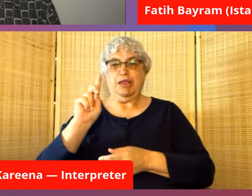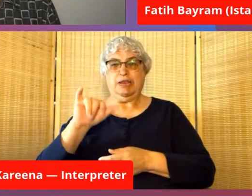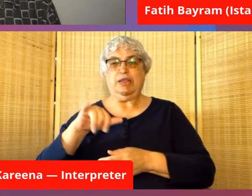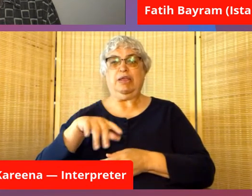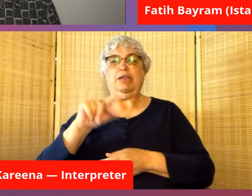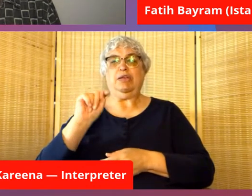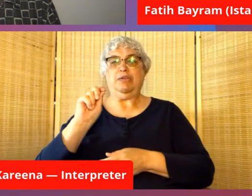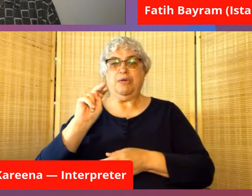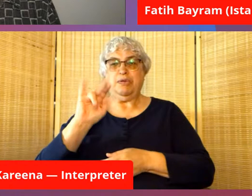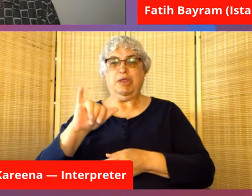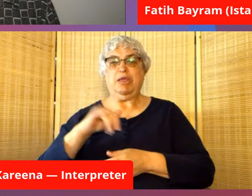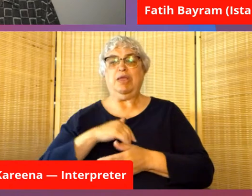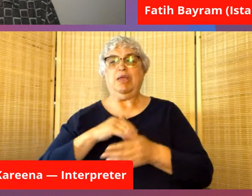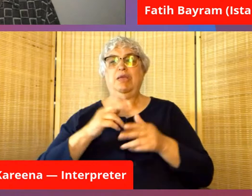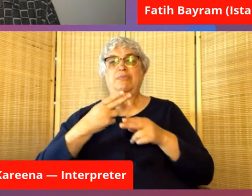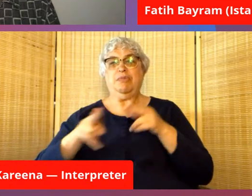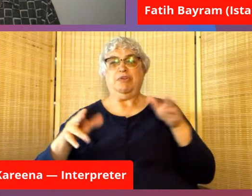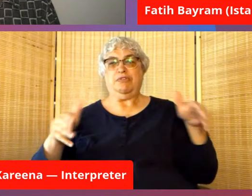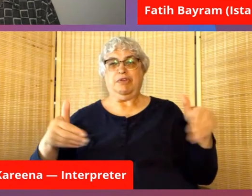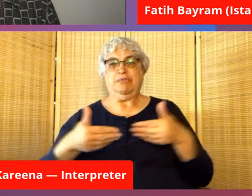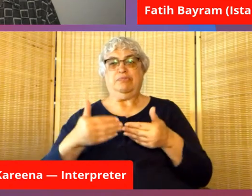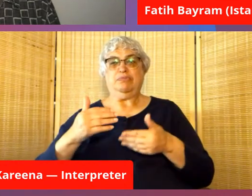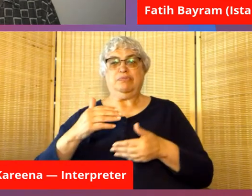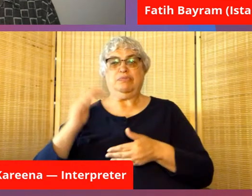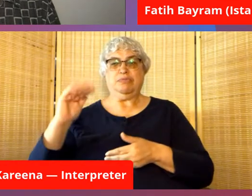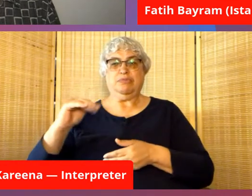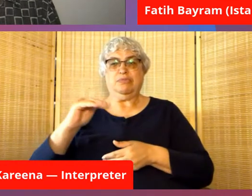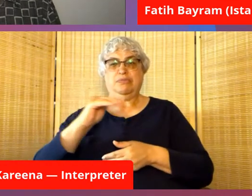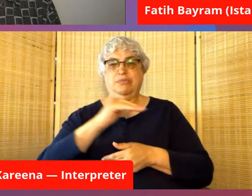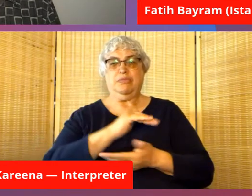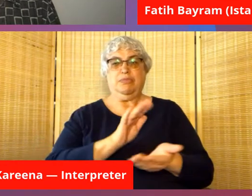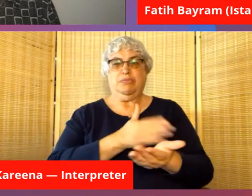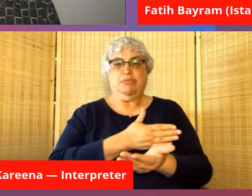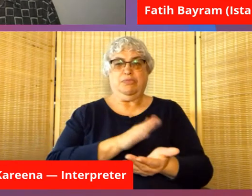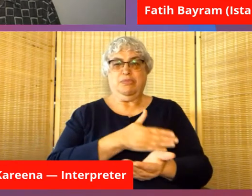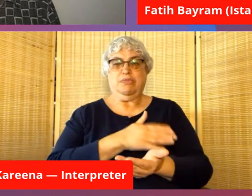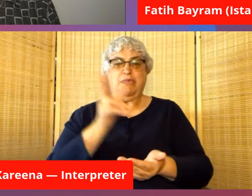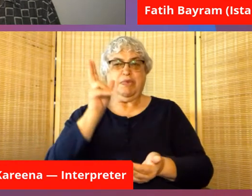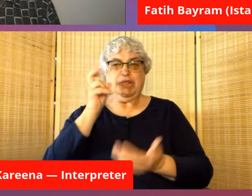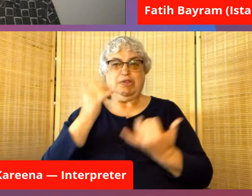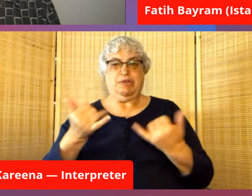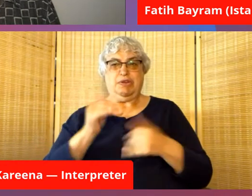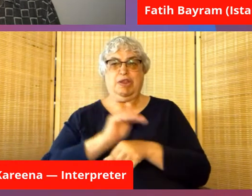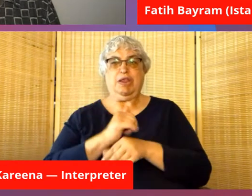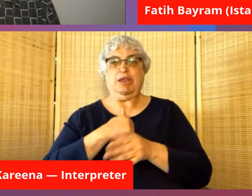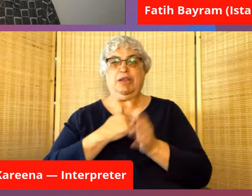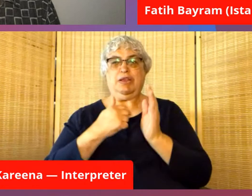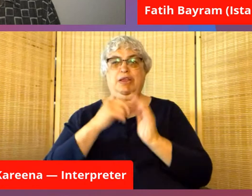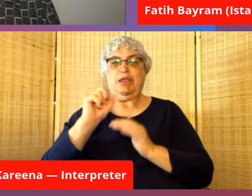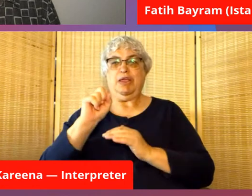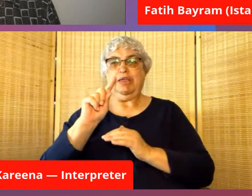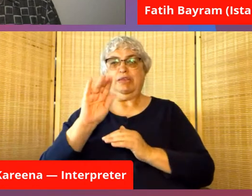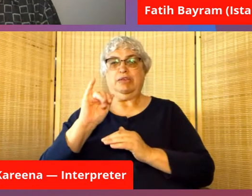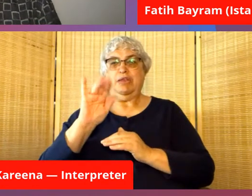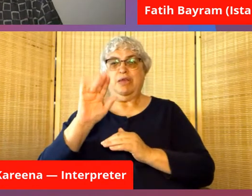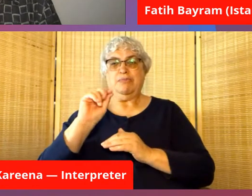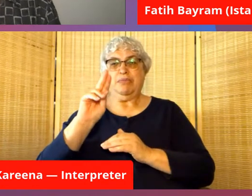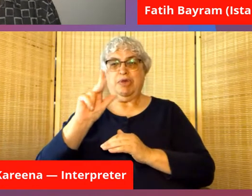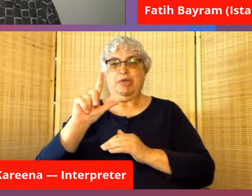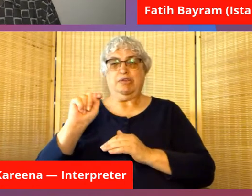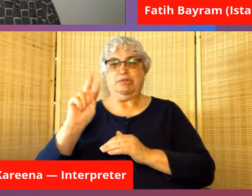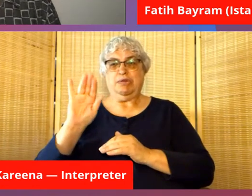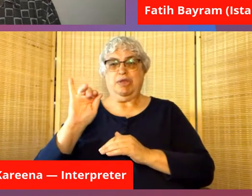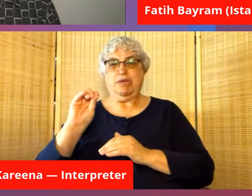Before I give you a brief intro about the melodies that you'll be listening tonight, I'd like to tell you about Istanbul Trio.